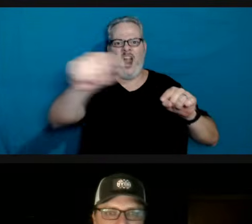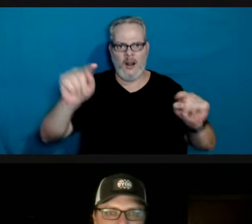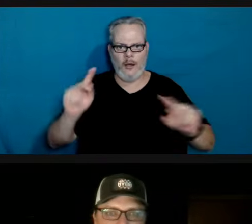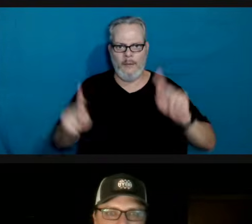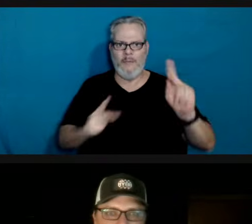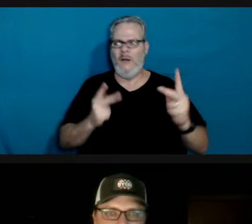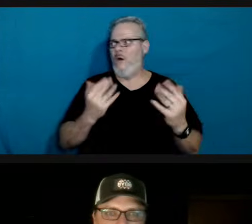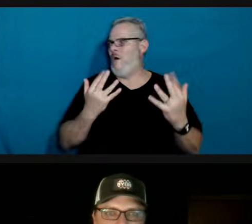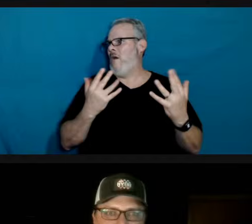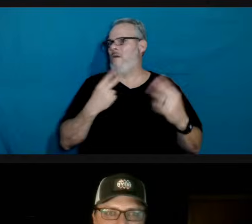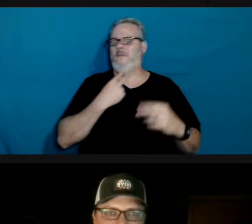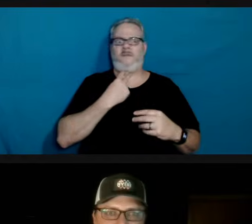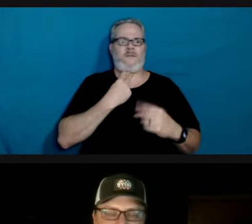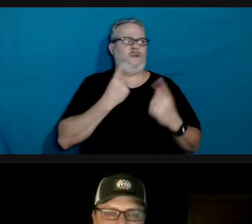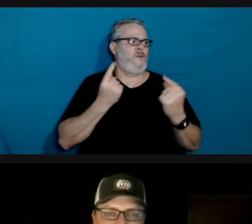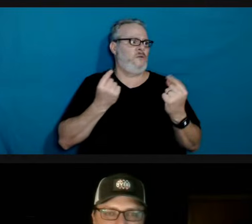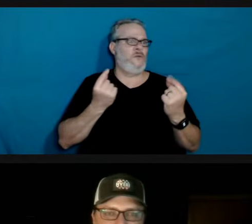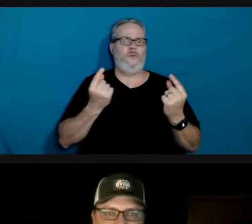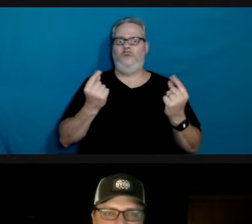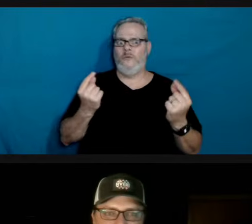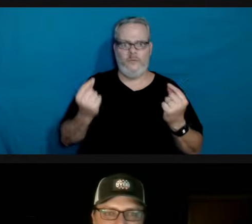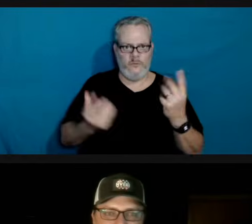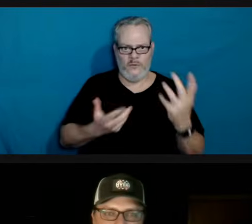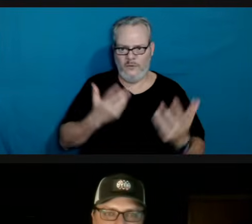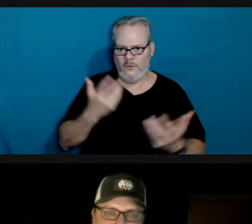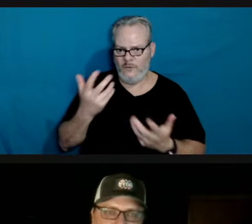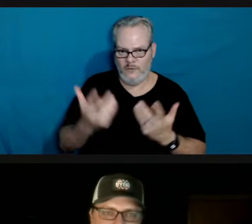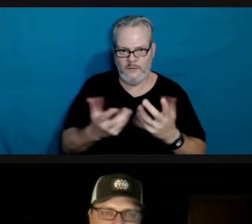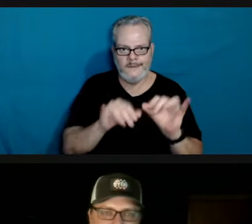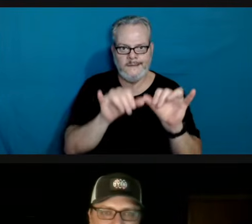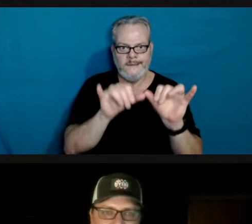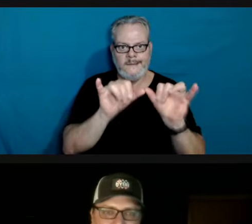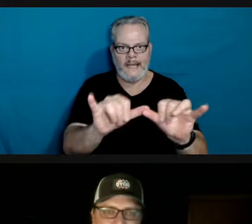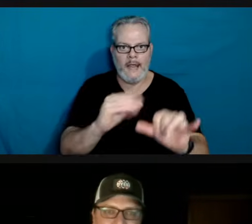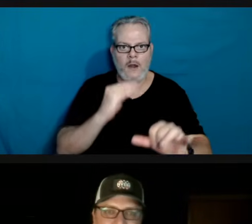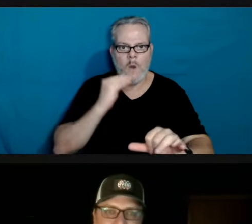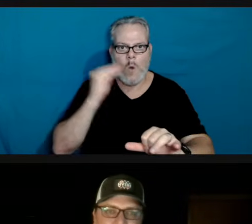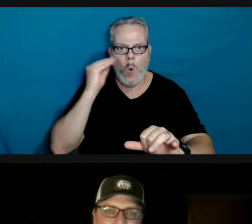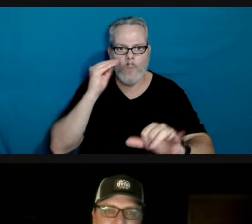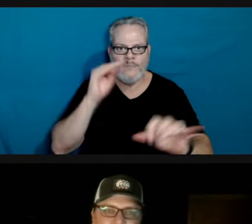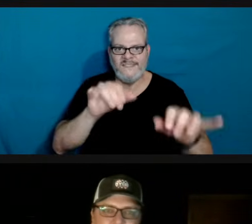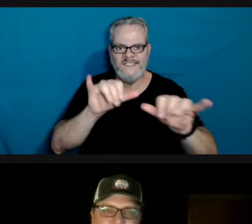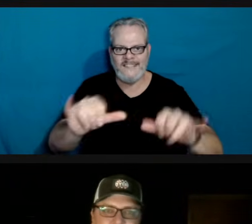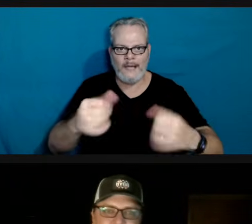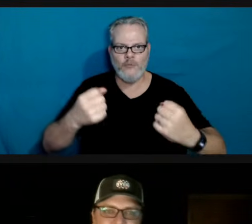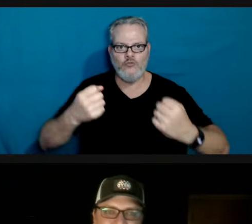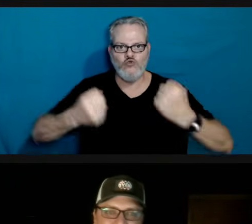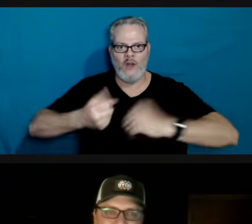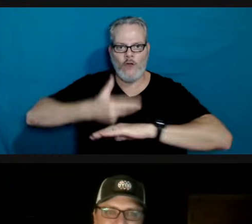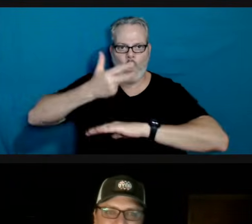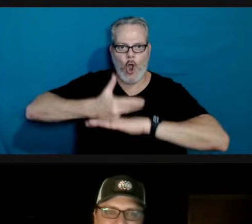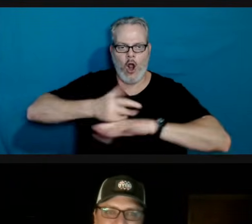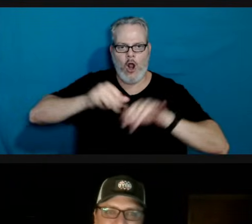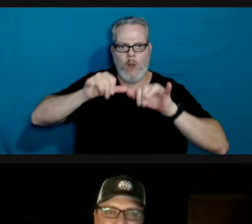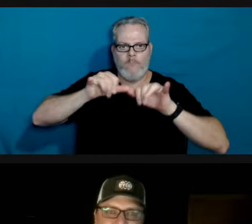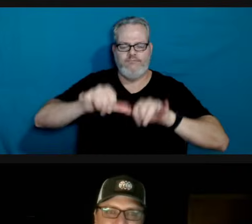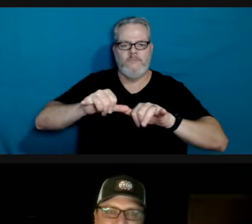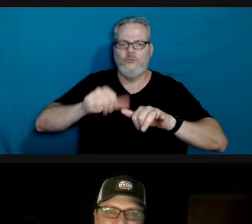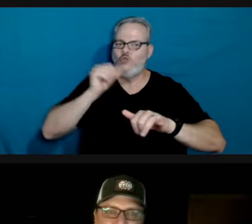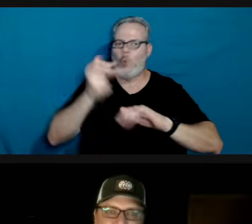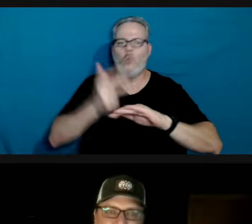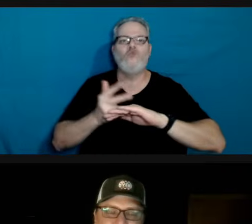are prepared enough and smart enough to stay hunkered down and not try to cross any water. And what I've heard is just property damage,